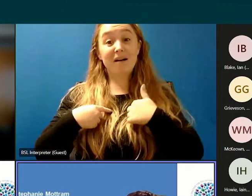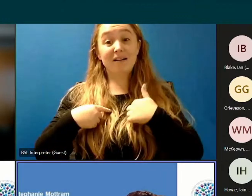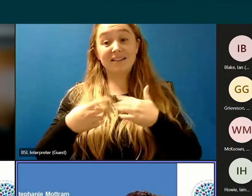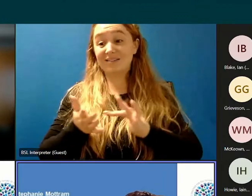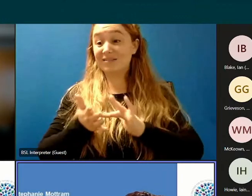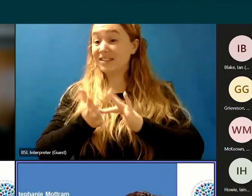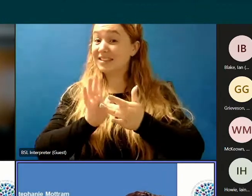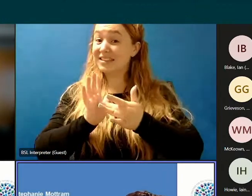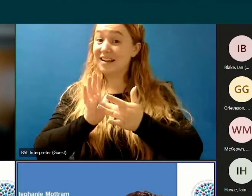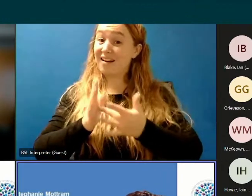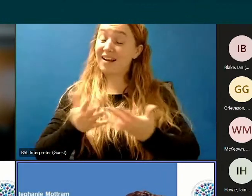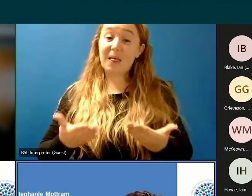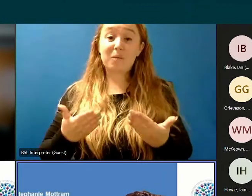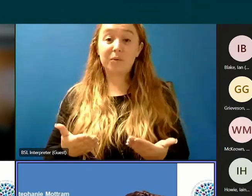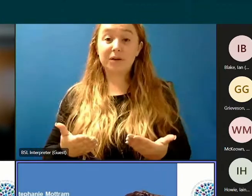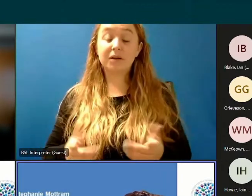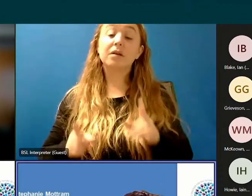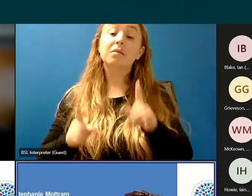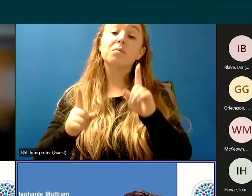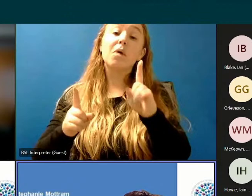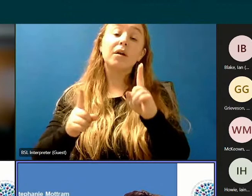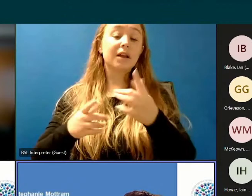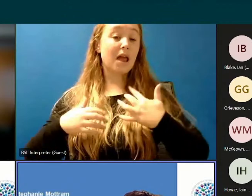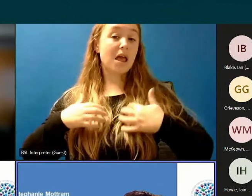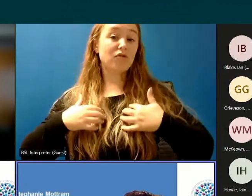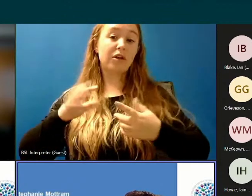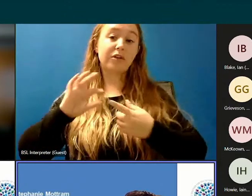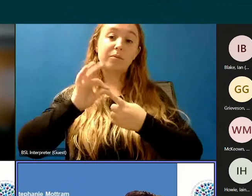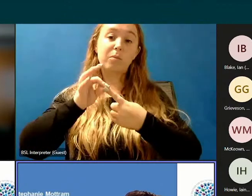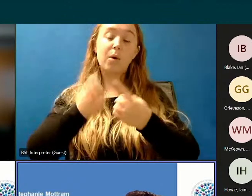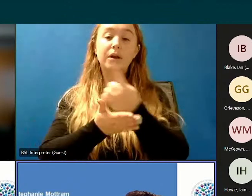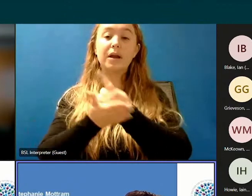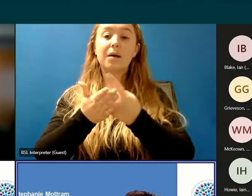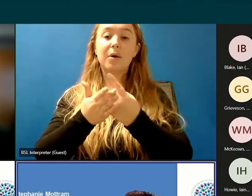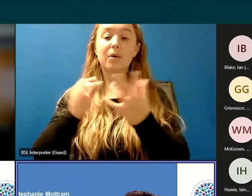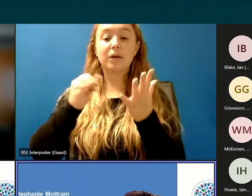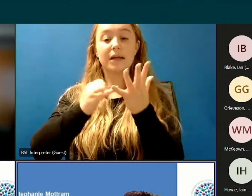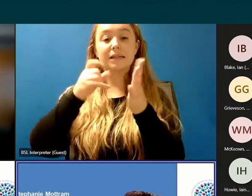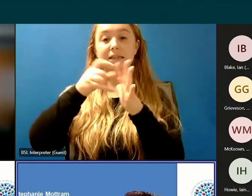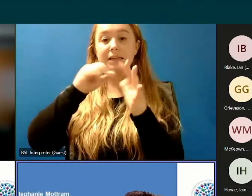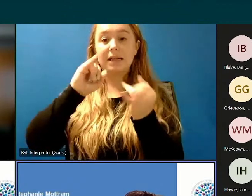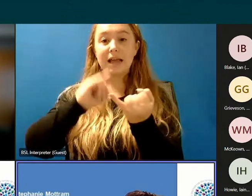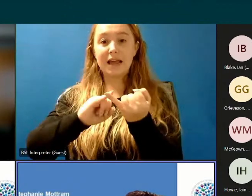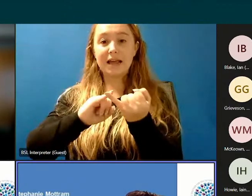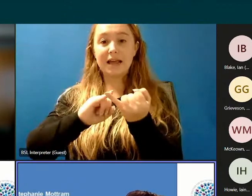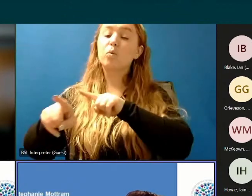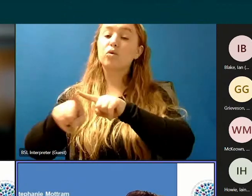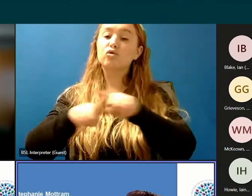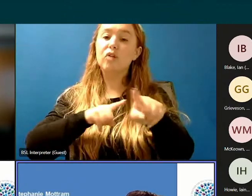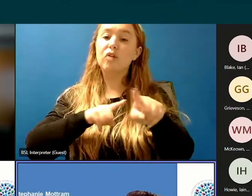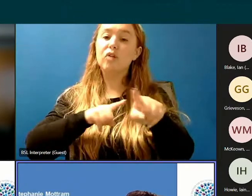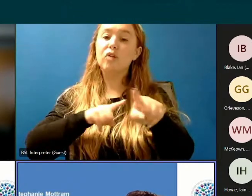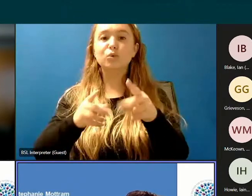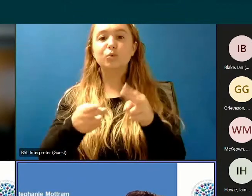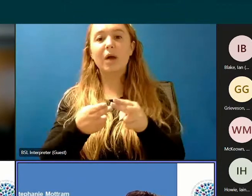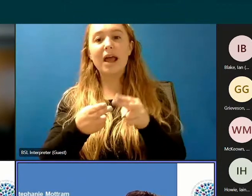tied. The other interesting point about the self-directed support is we're trying to increase the arrangements for brokerage, so